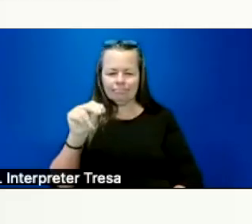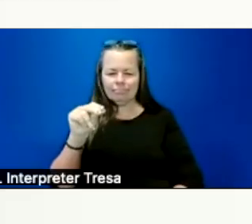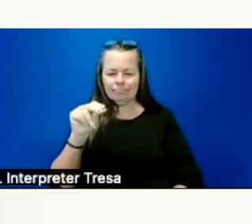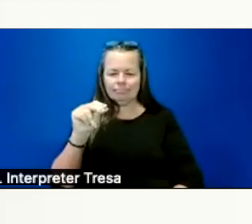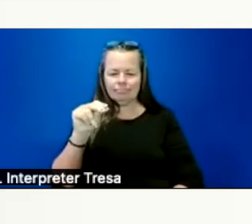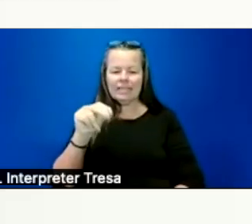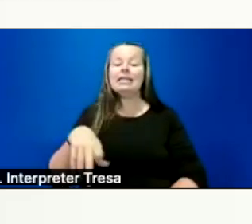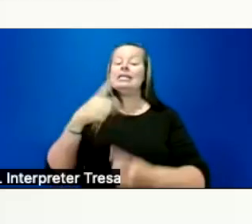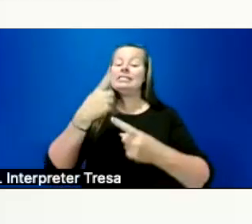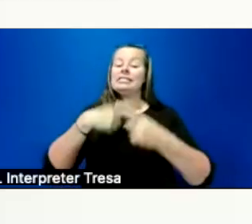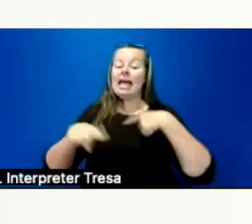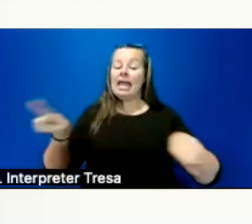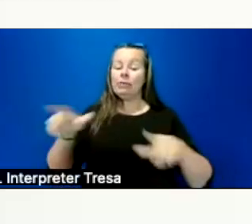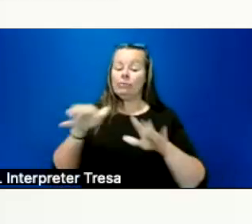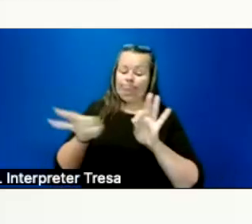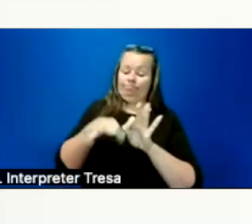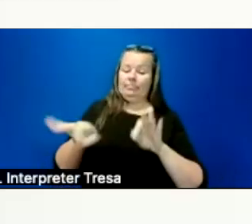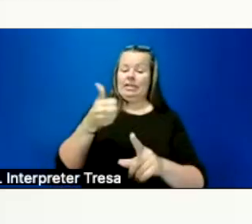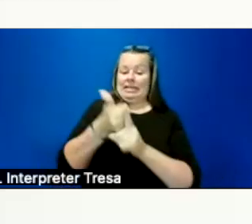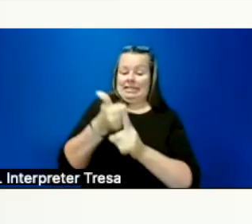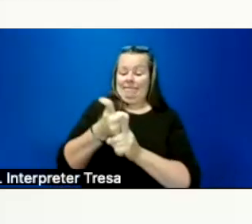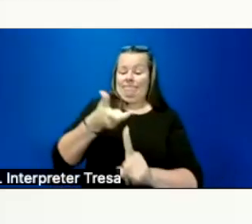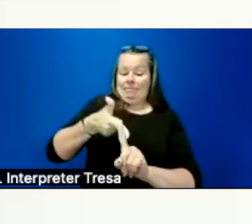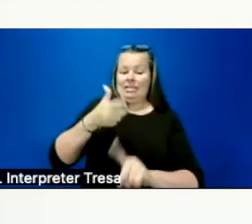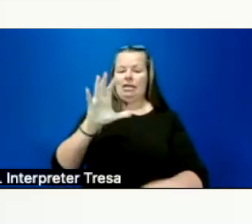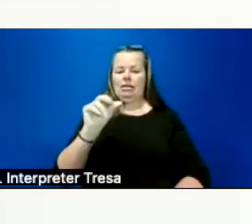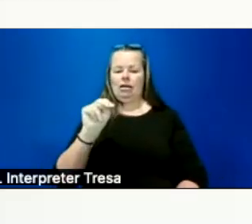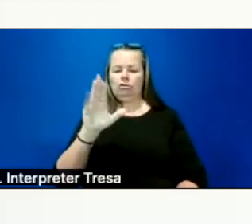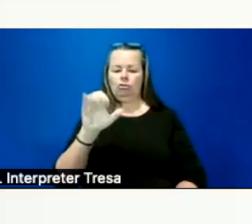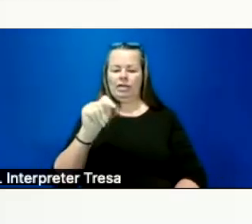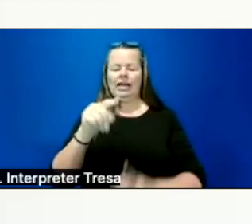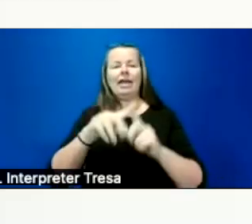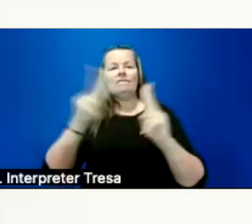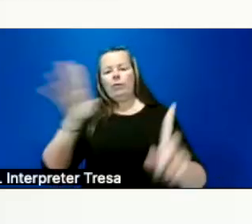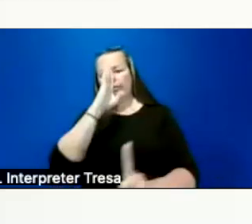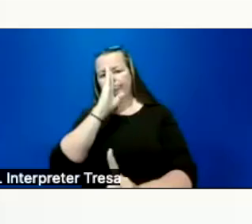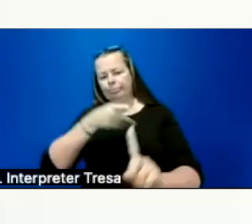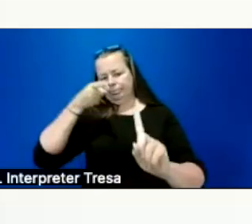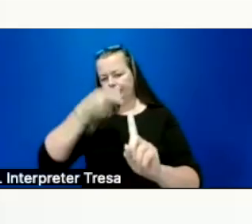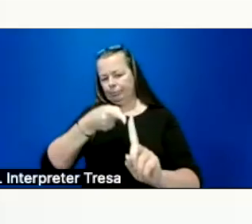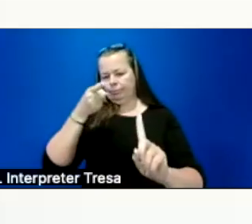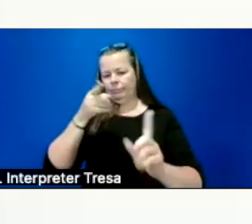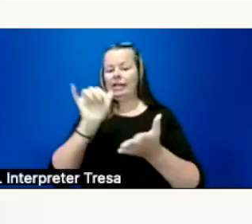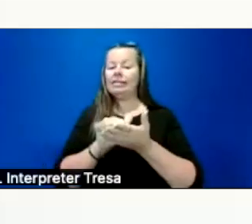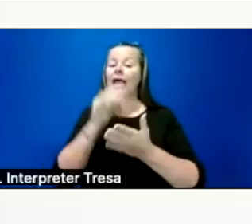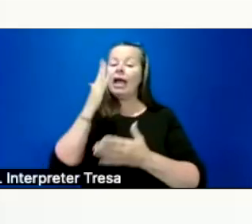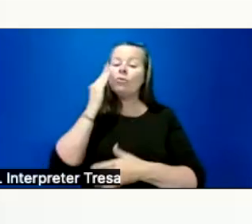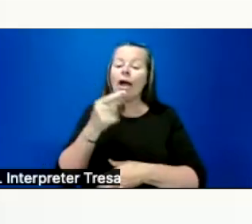concrete, and they are also very like direct to the point. So that's why you will see where people are